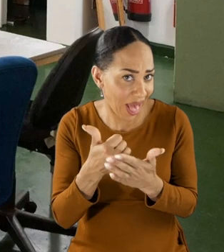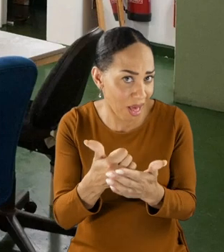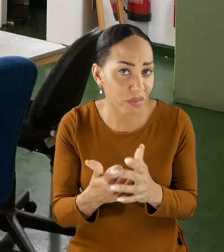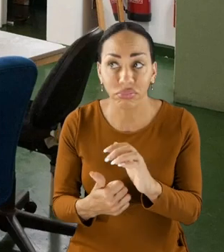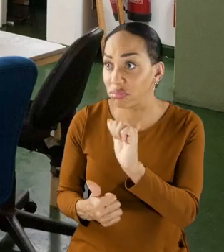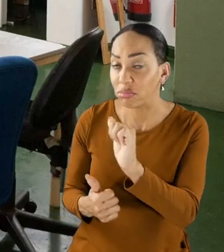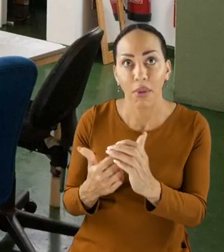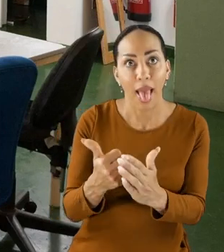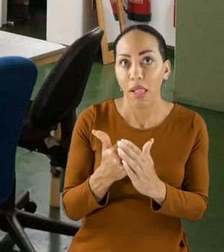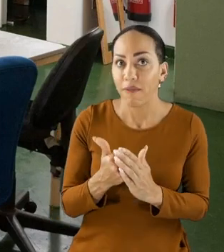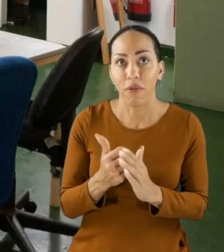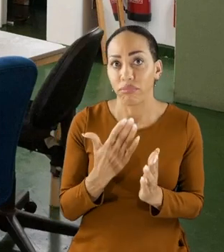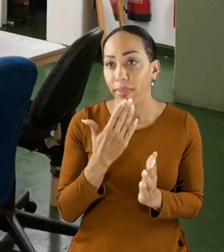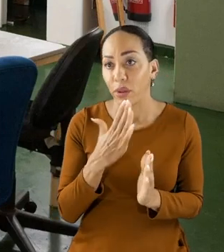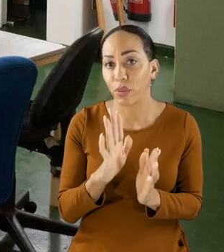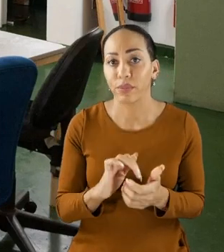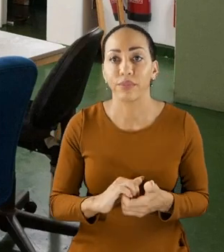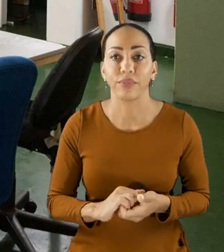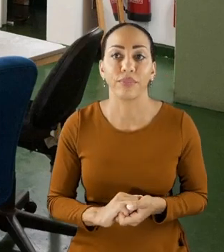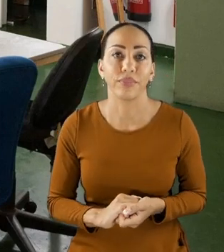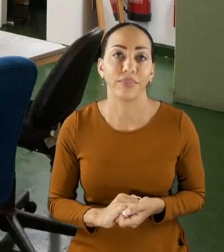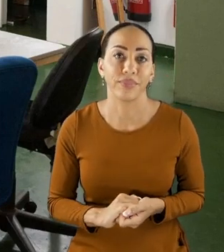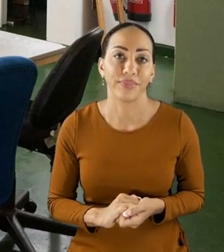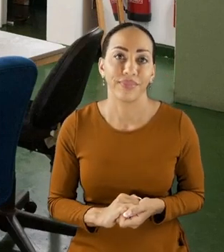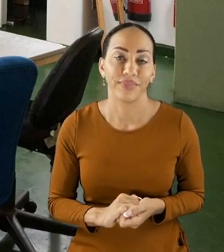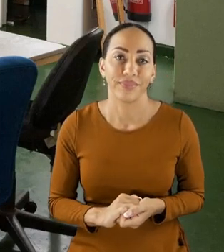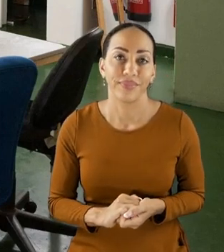Does that help? No, that was really helpful. Thank you.